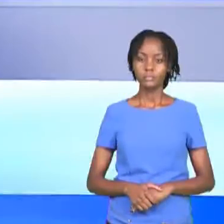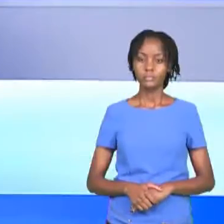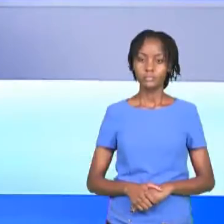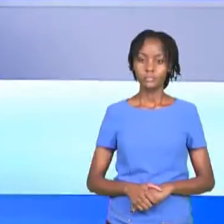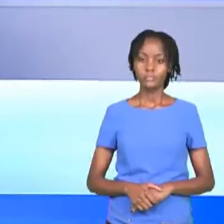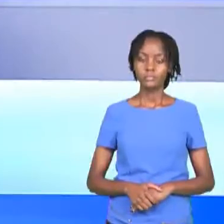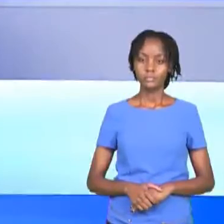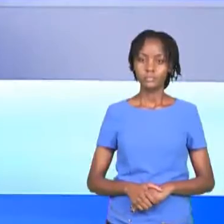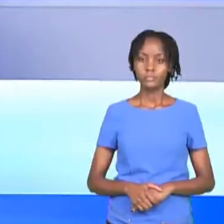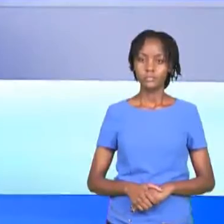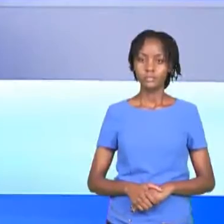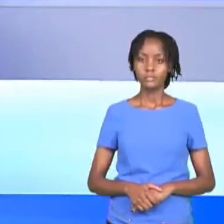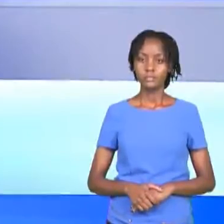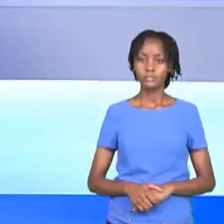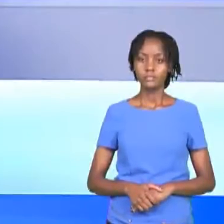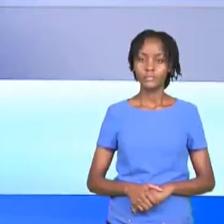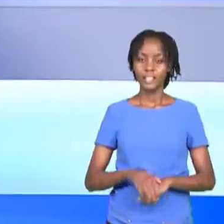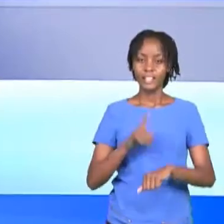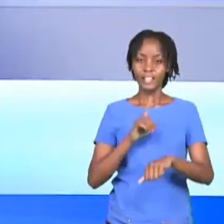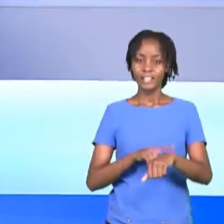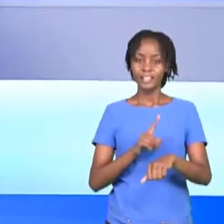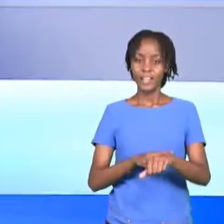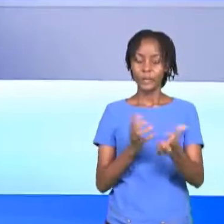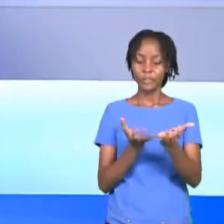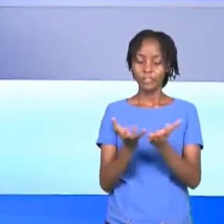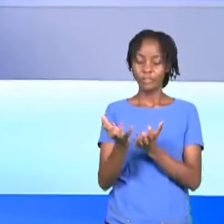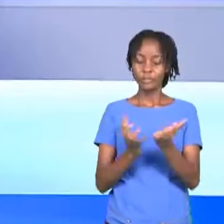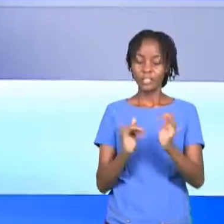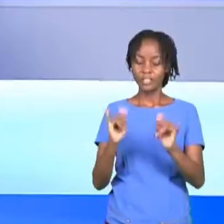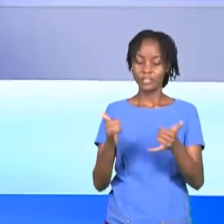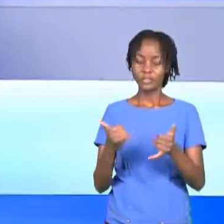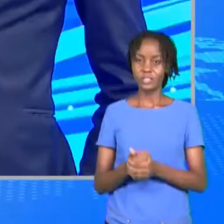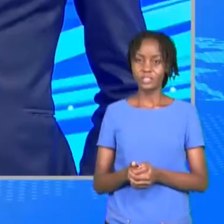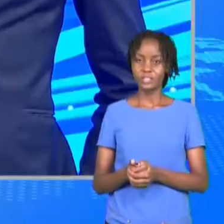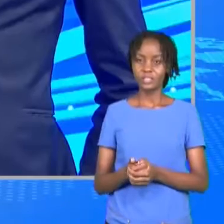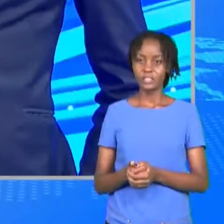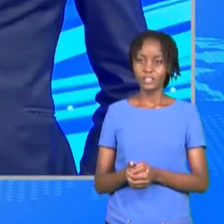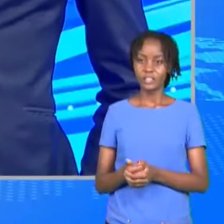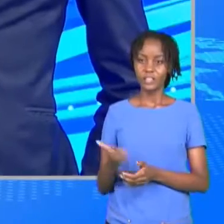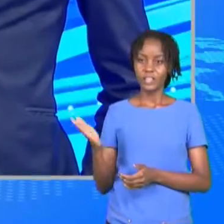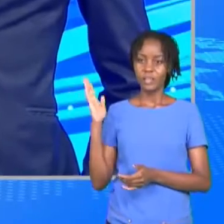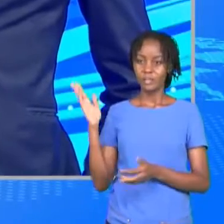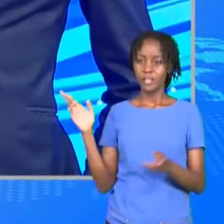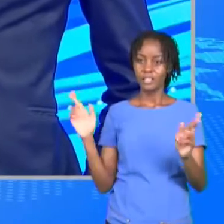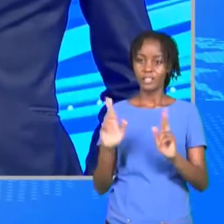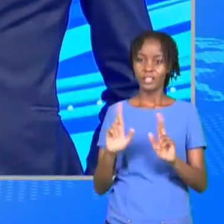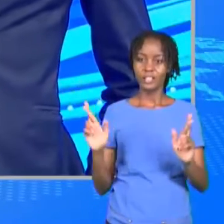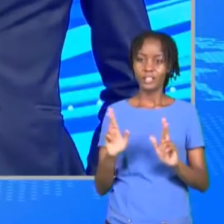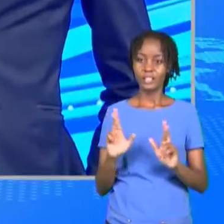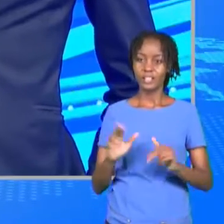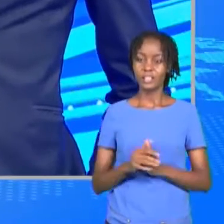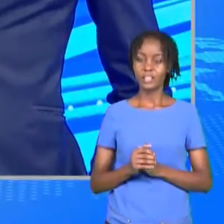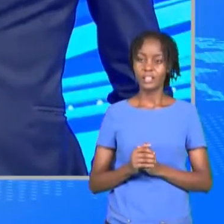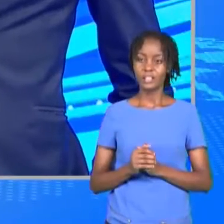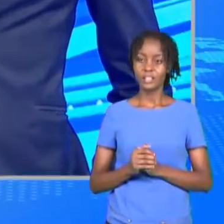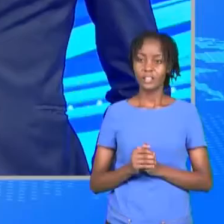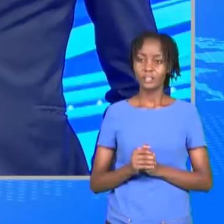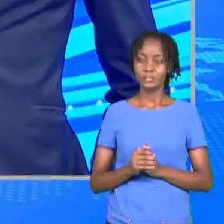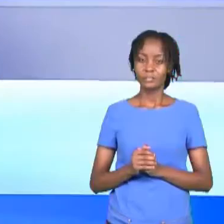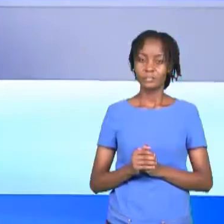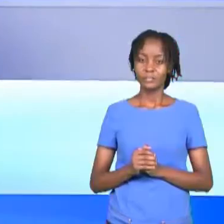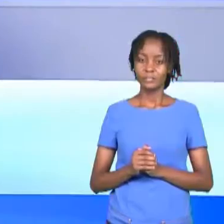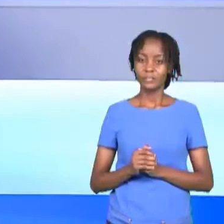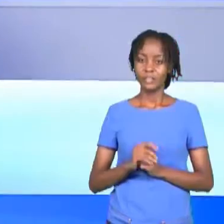All right, I'm being told it's time for business, and Clifford Dombe is standing by to give you just that in a short while.